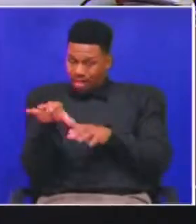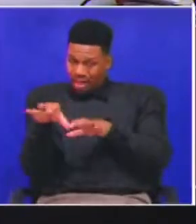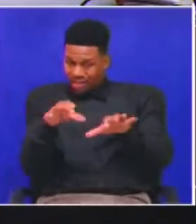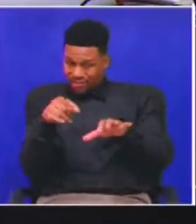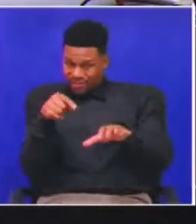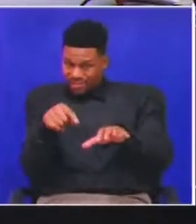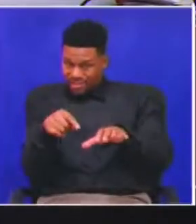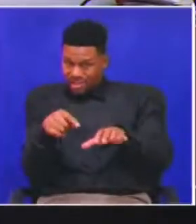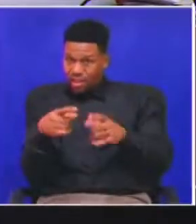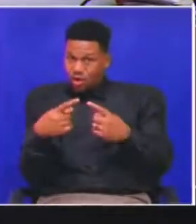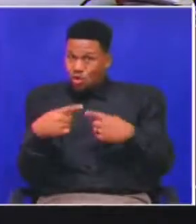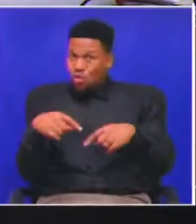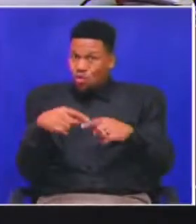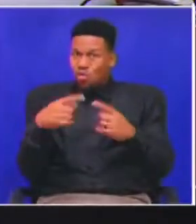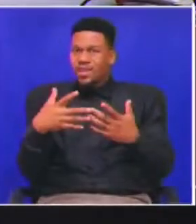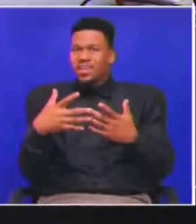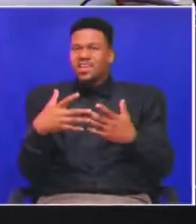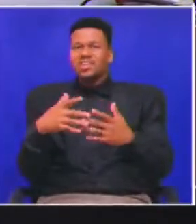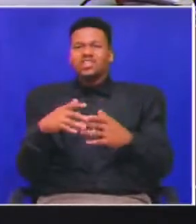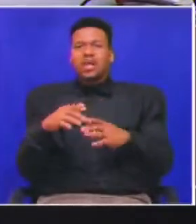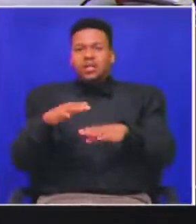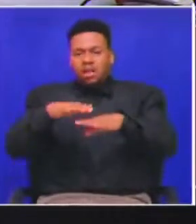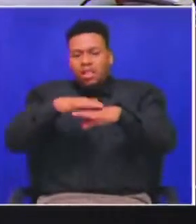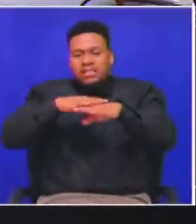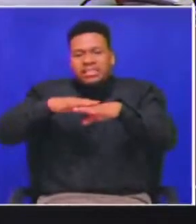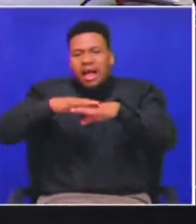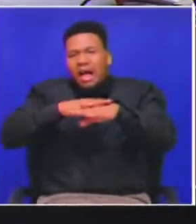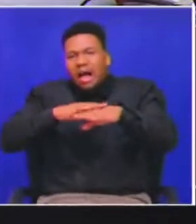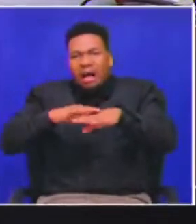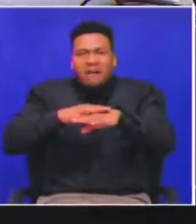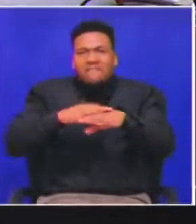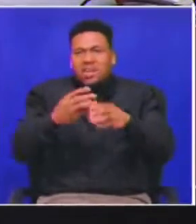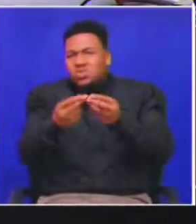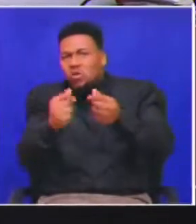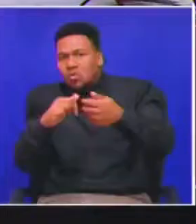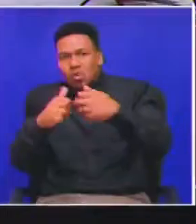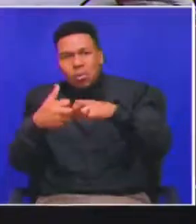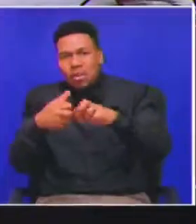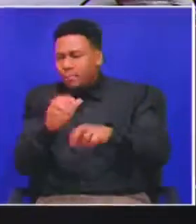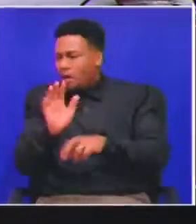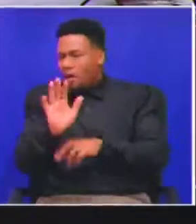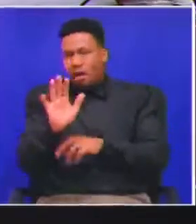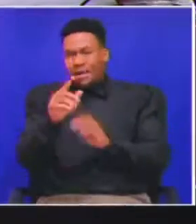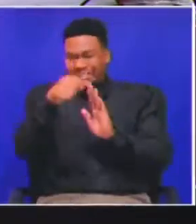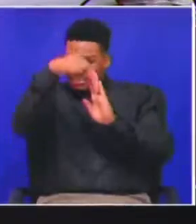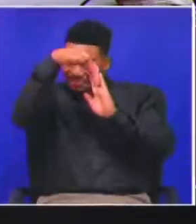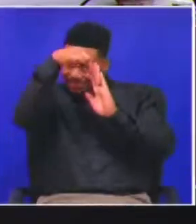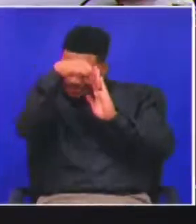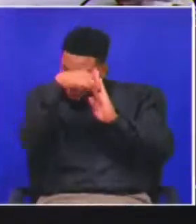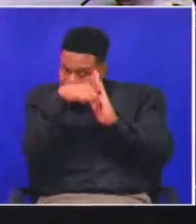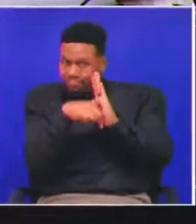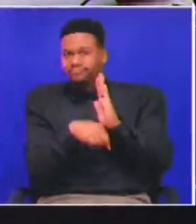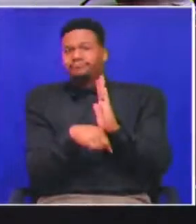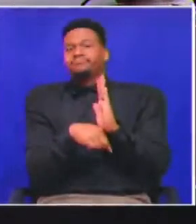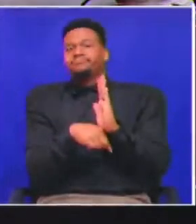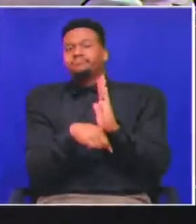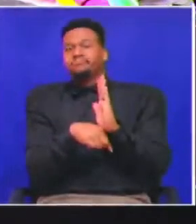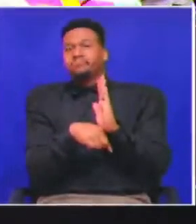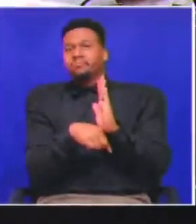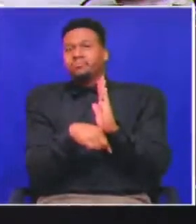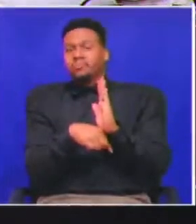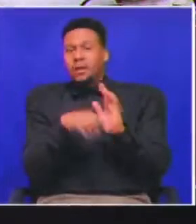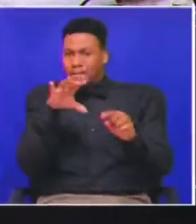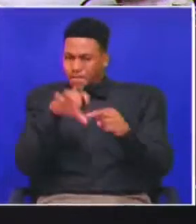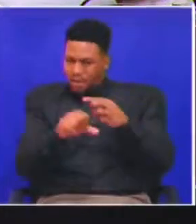should deal with the root causes. And clearly the root cause is the economic situation that we